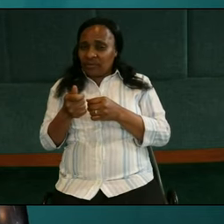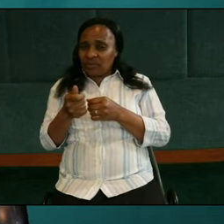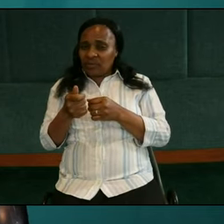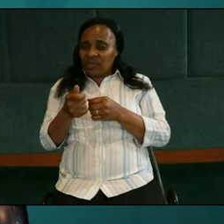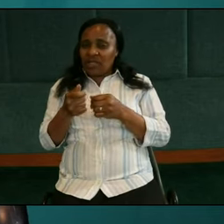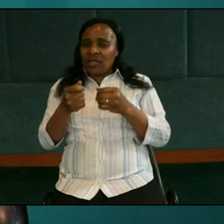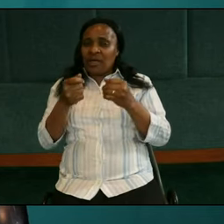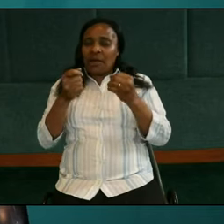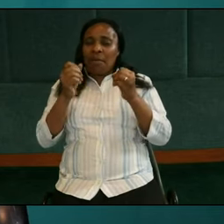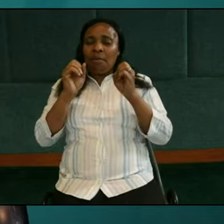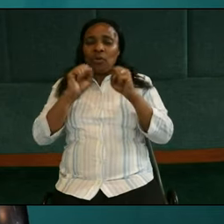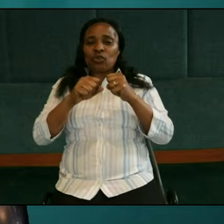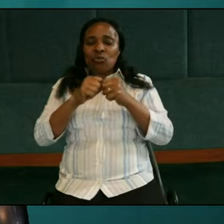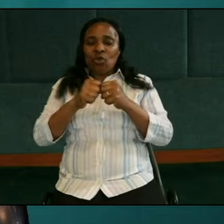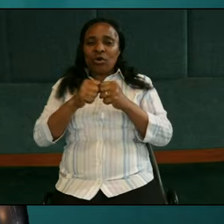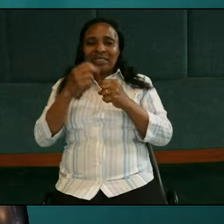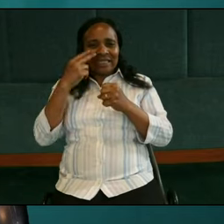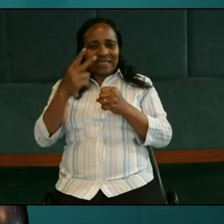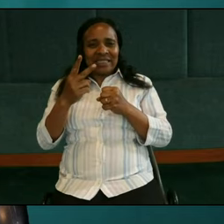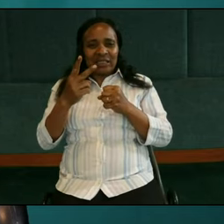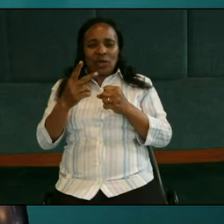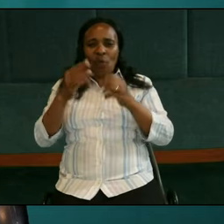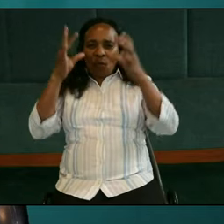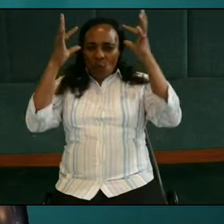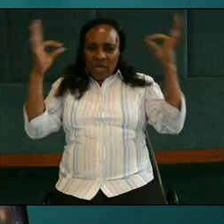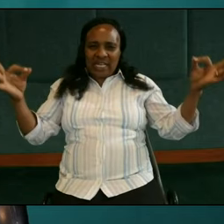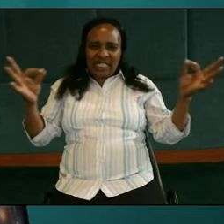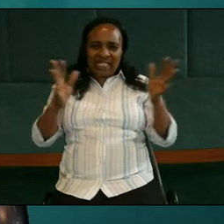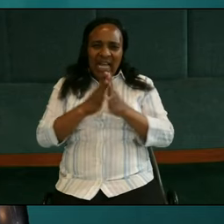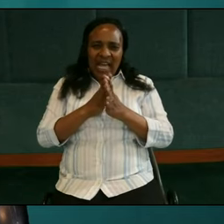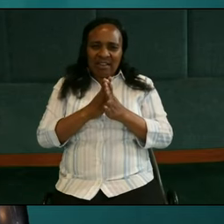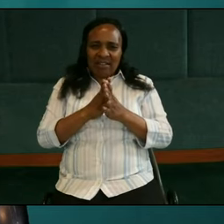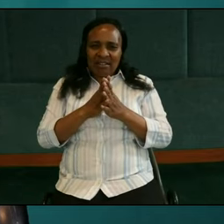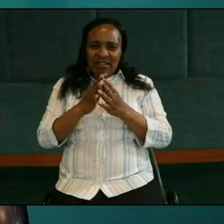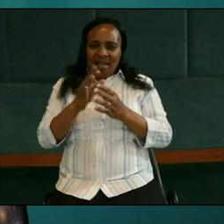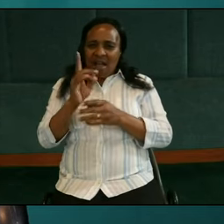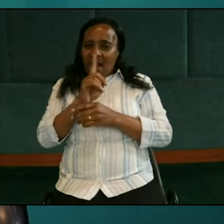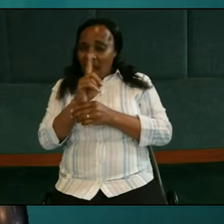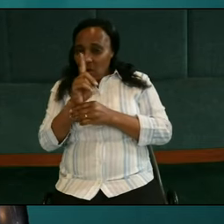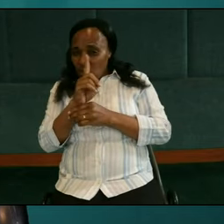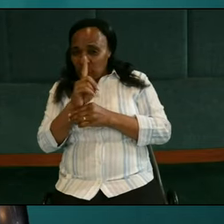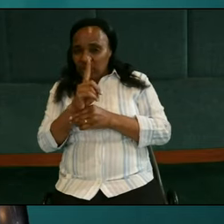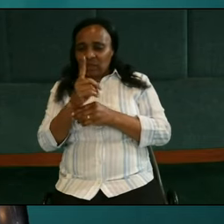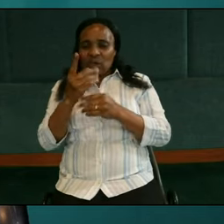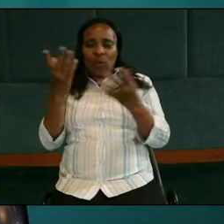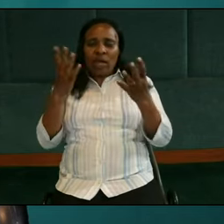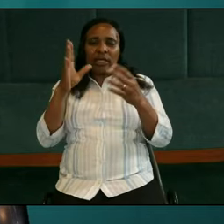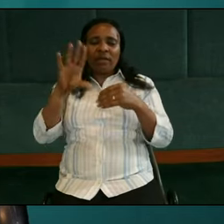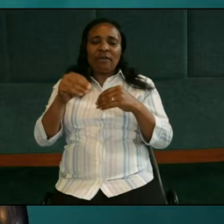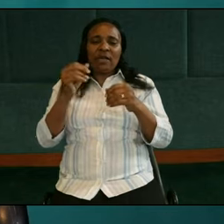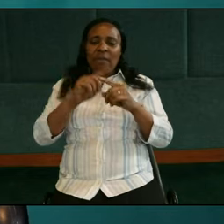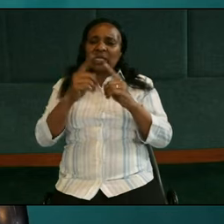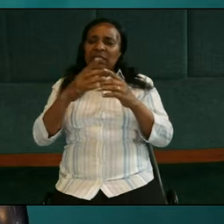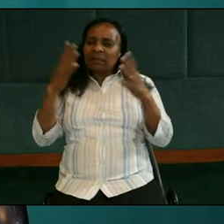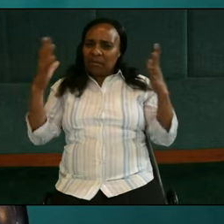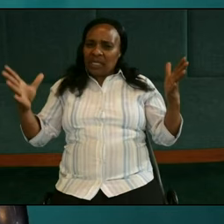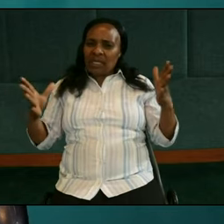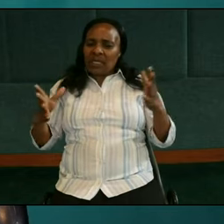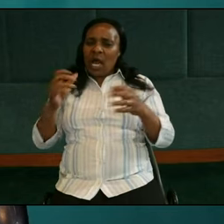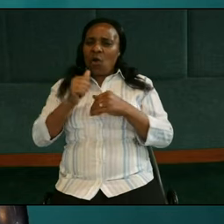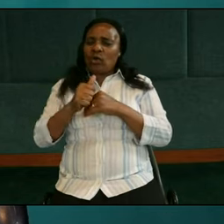it's so massive. Like I normally see the ones for weddings and candles and it's like so massive, I don't know even where they got it, but it's huge. So he